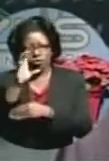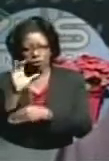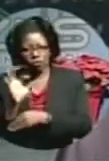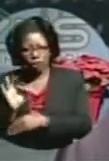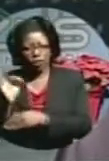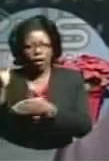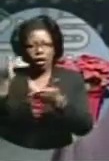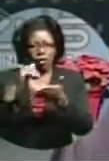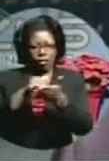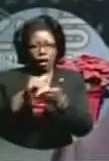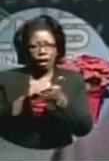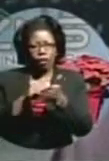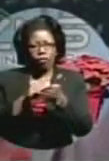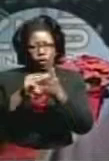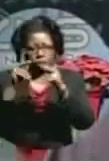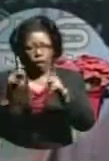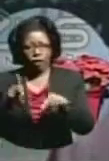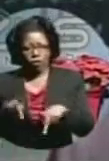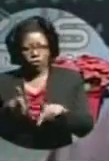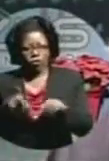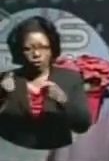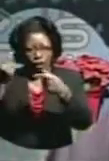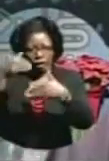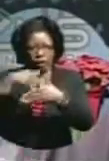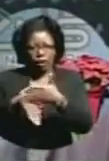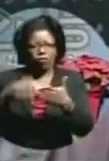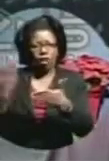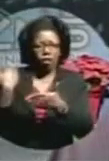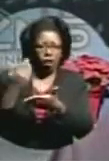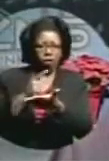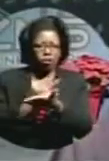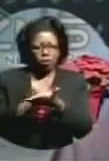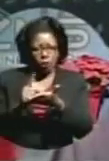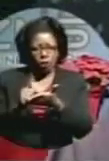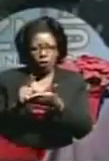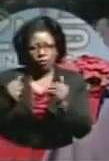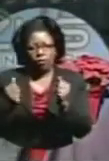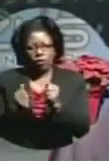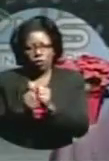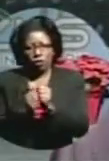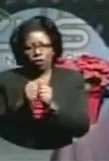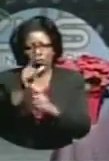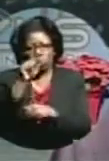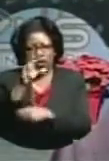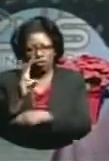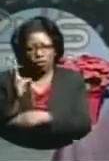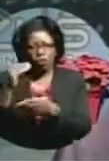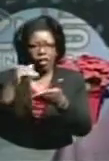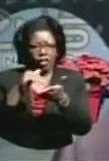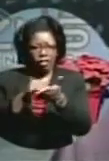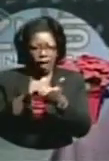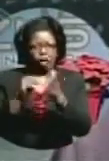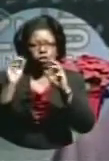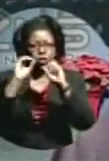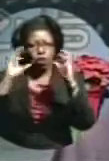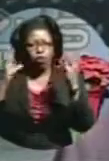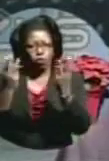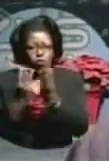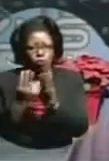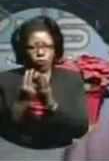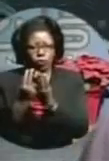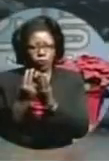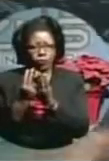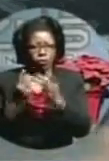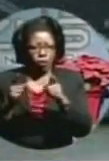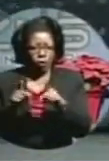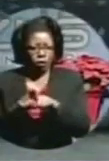69,000 passengers came in just last week, along with about 26,000 crew. So we're looking